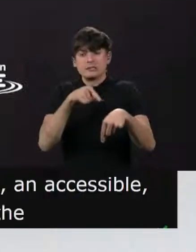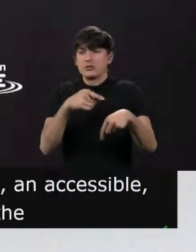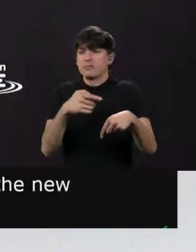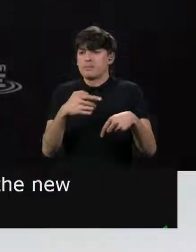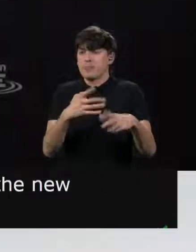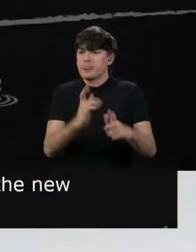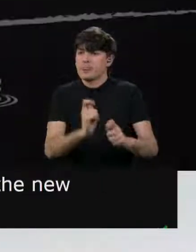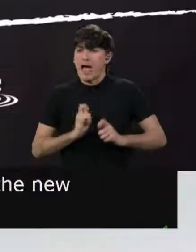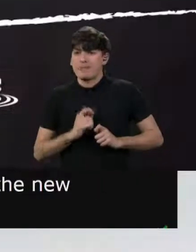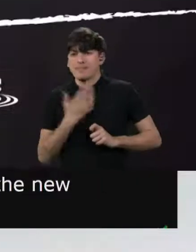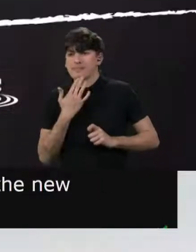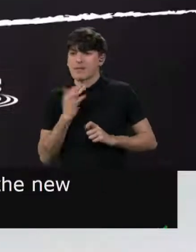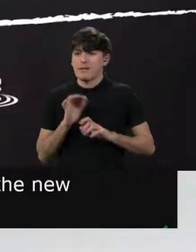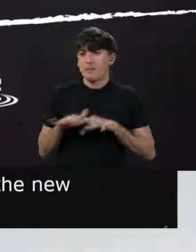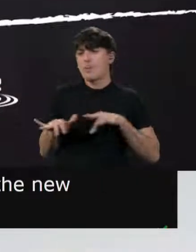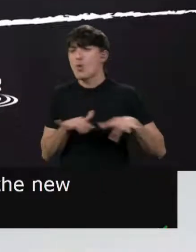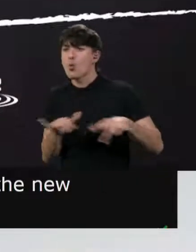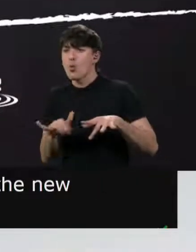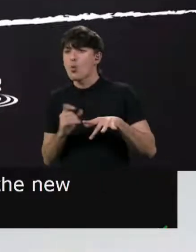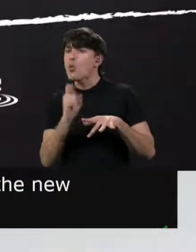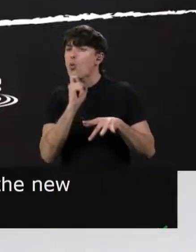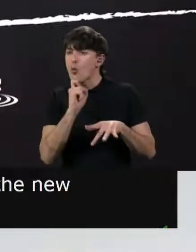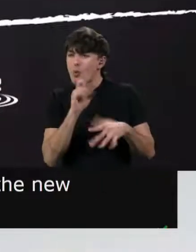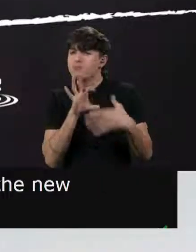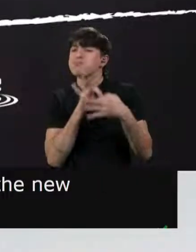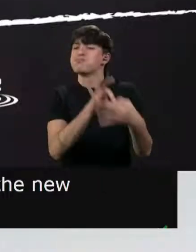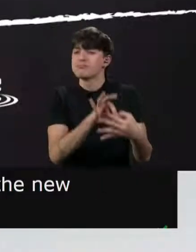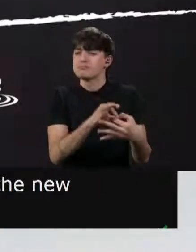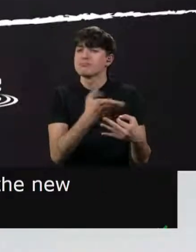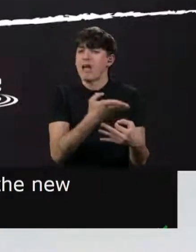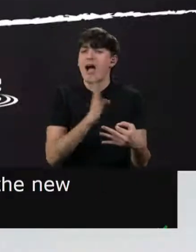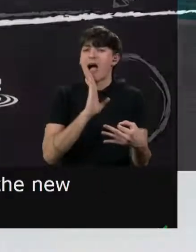transport, etc.